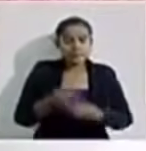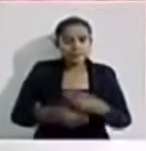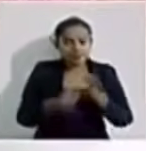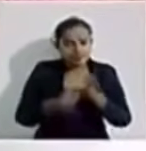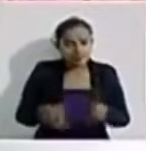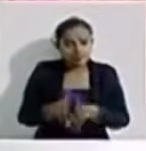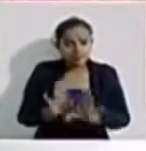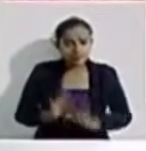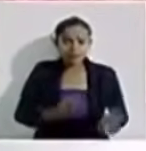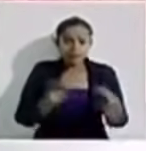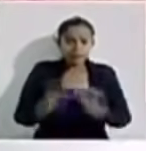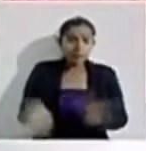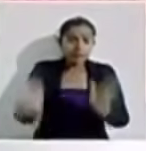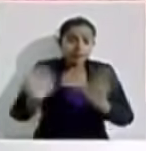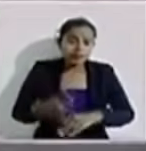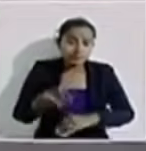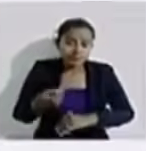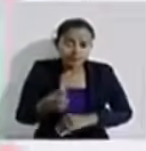public will suffer.